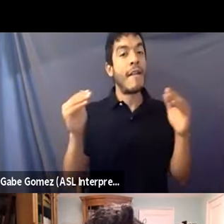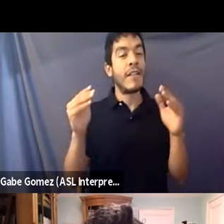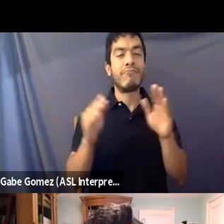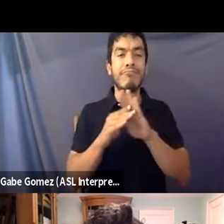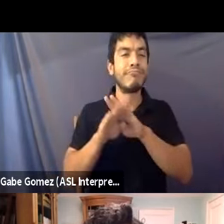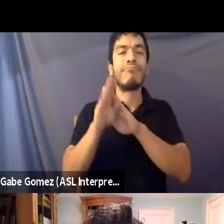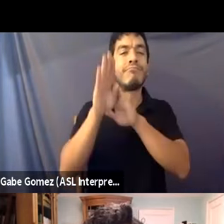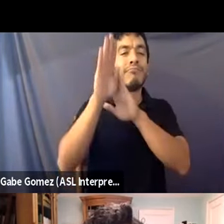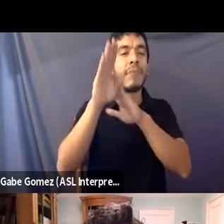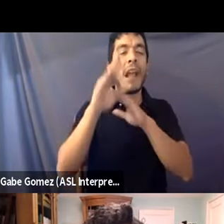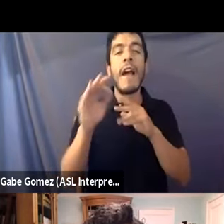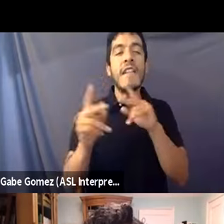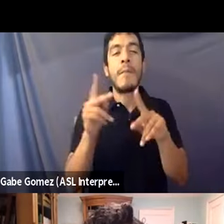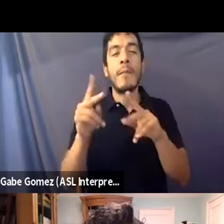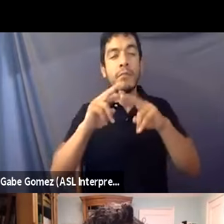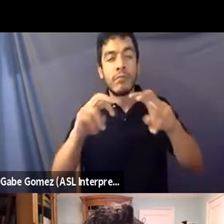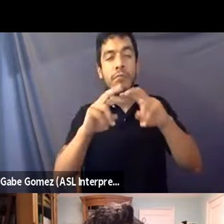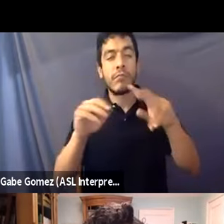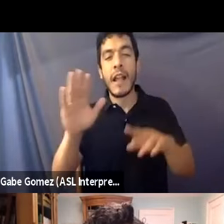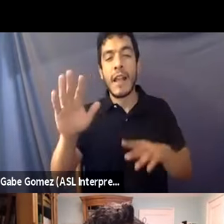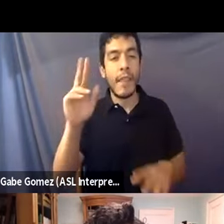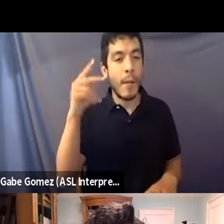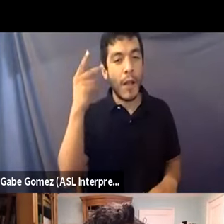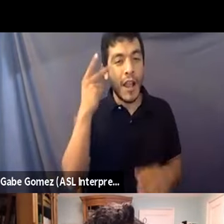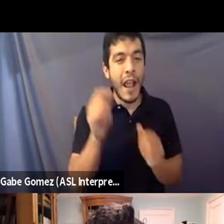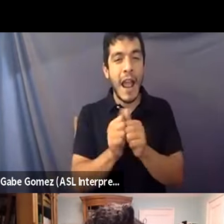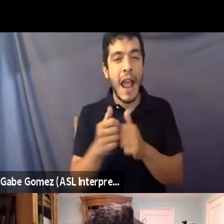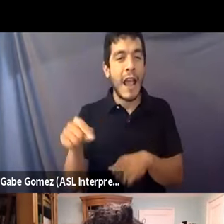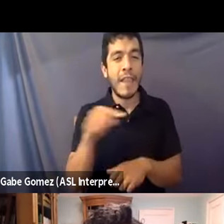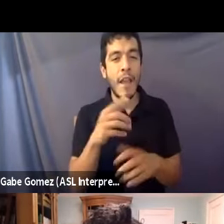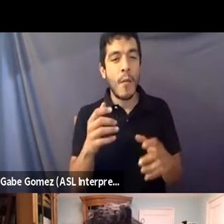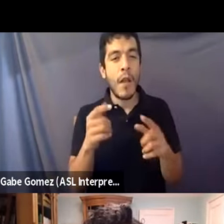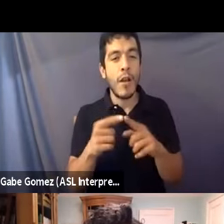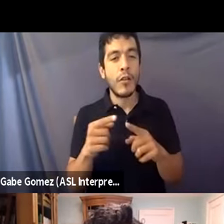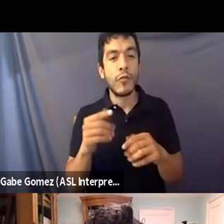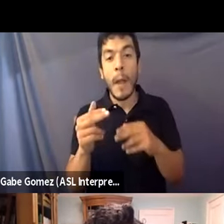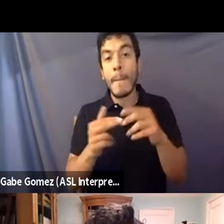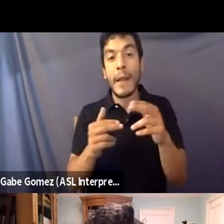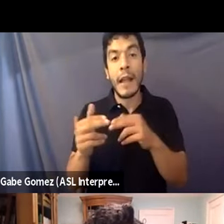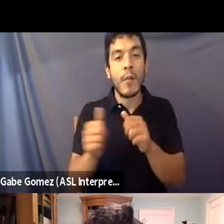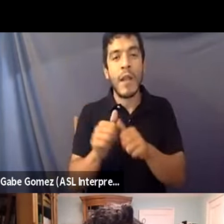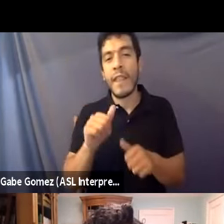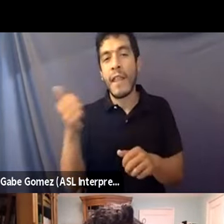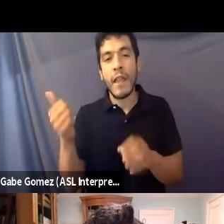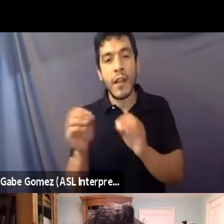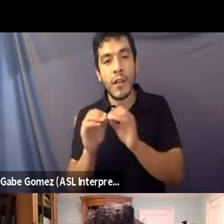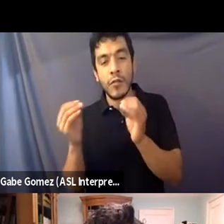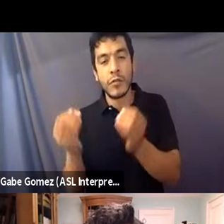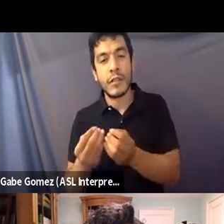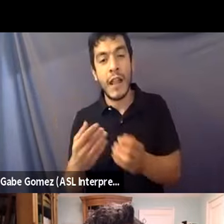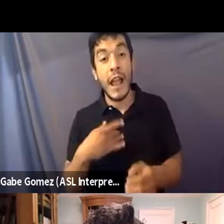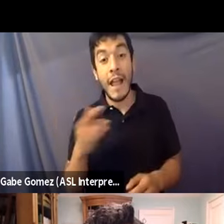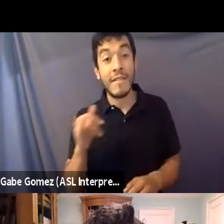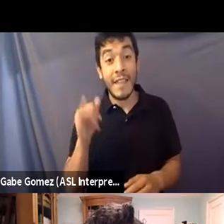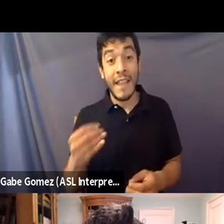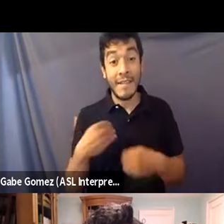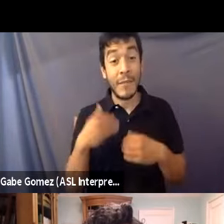people's analysis and their politics and like how they want to build with other organizations. I feel like that gives me hope.